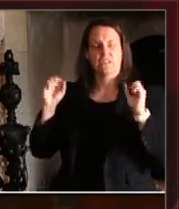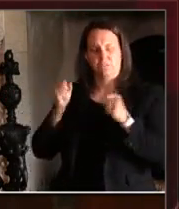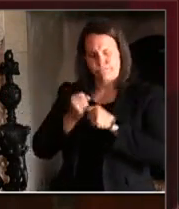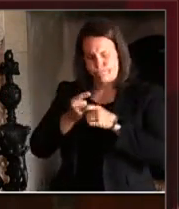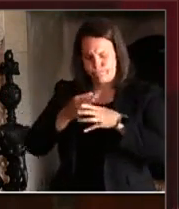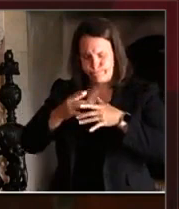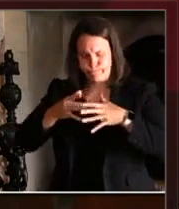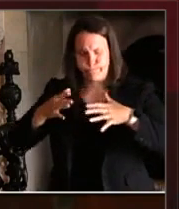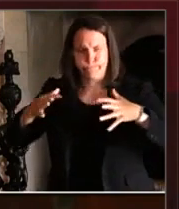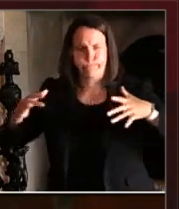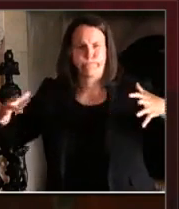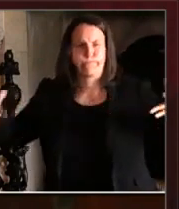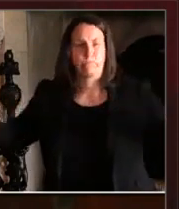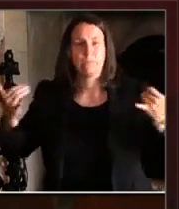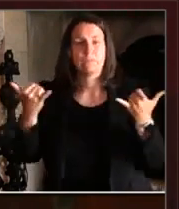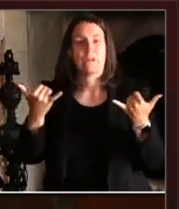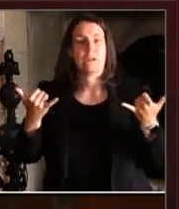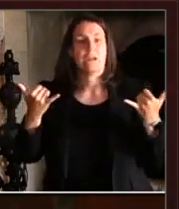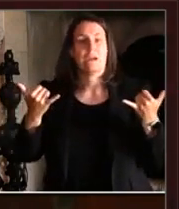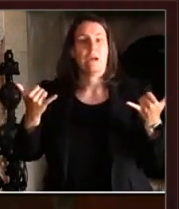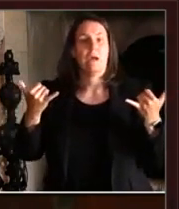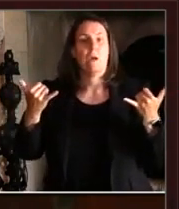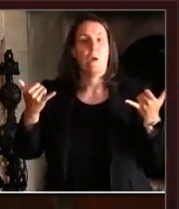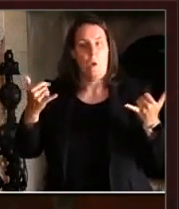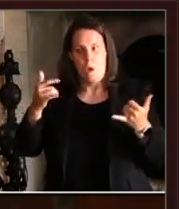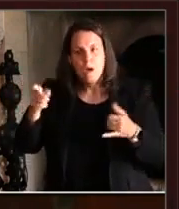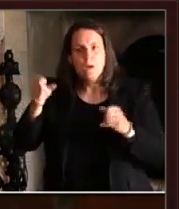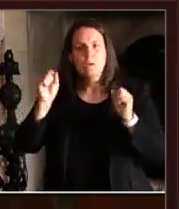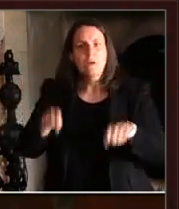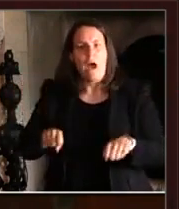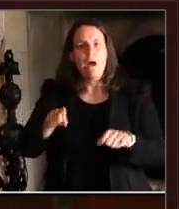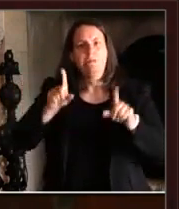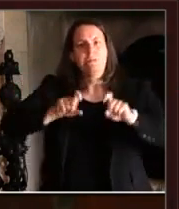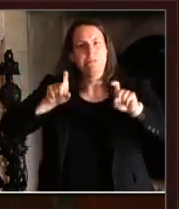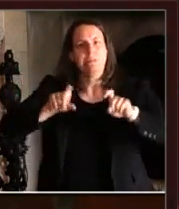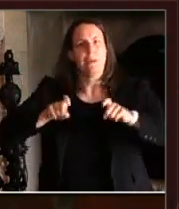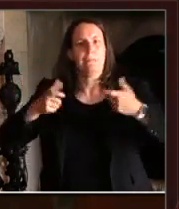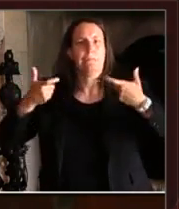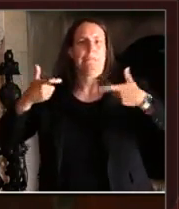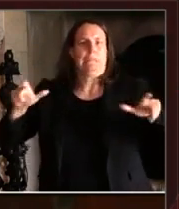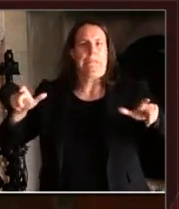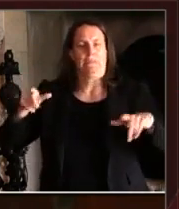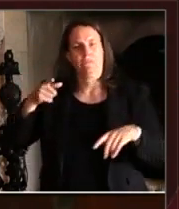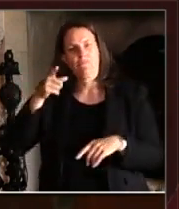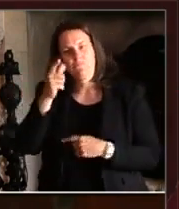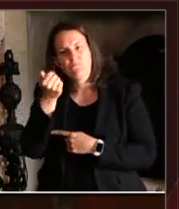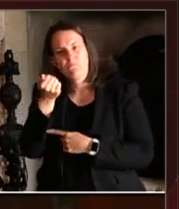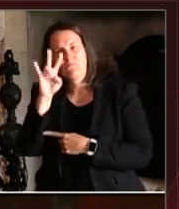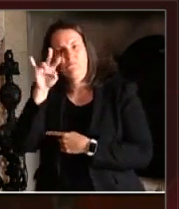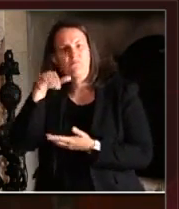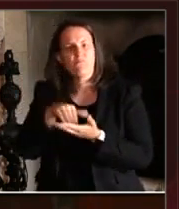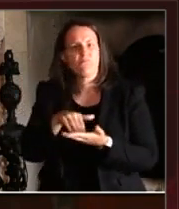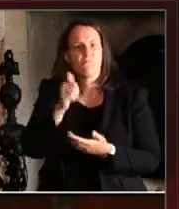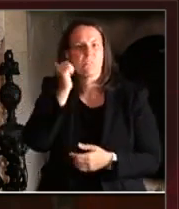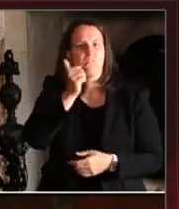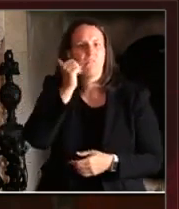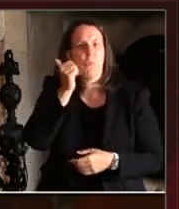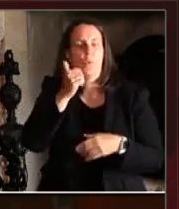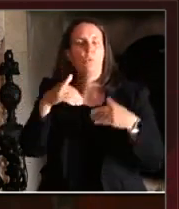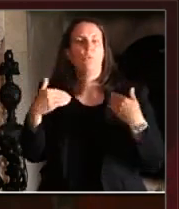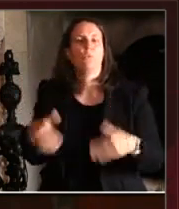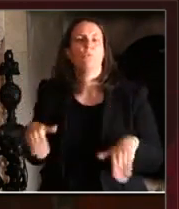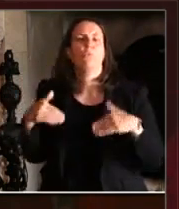ability to perform zero COVID-19 tests in early March to the capacity to